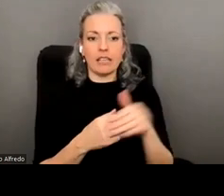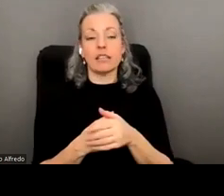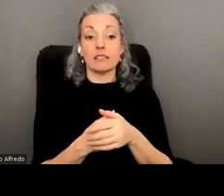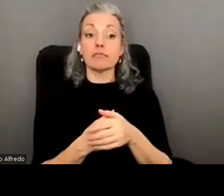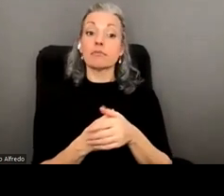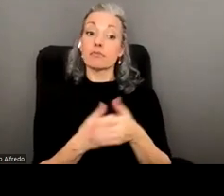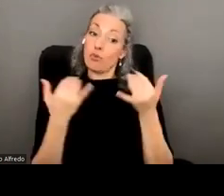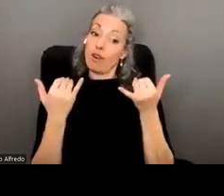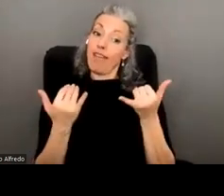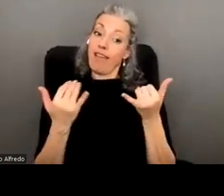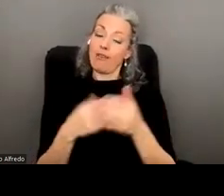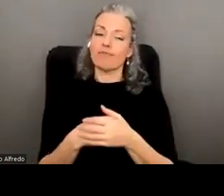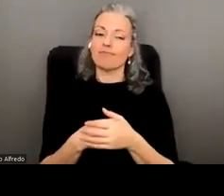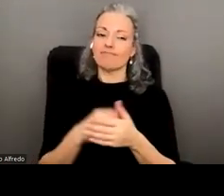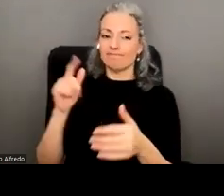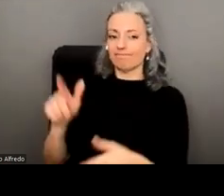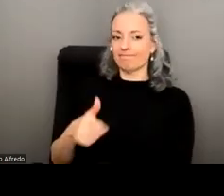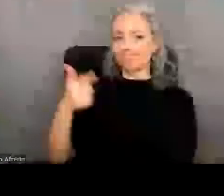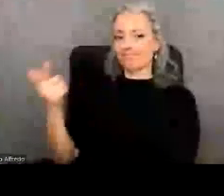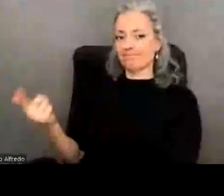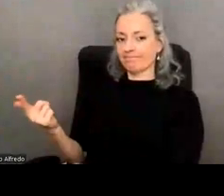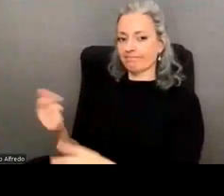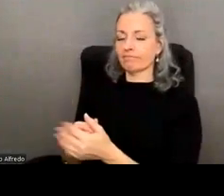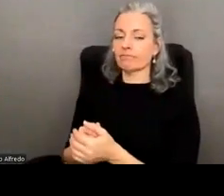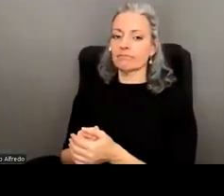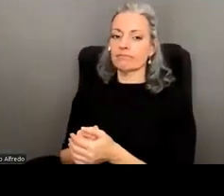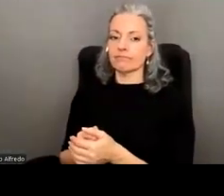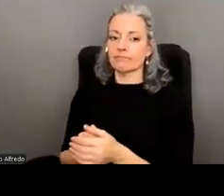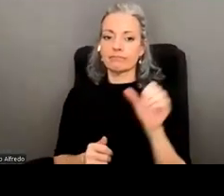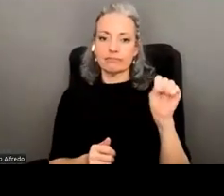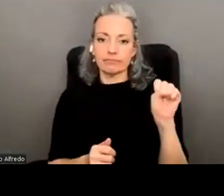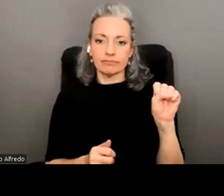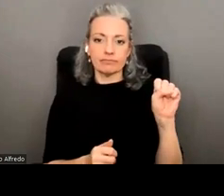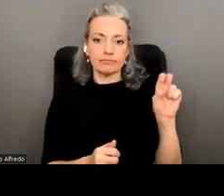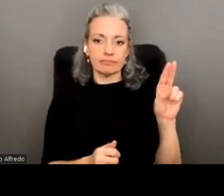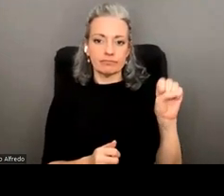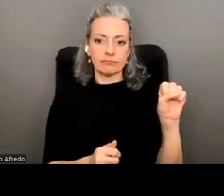that, I will turn it over to Susan DeMorris